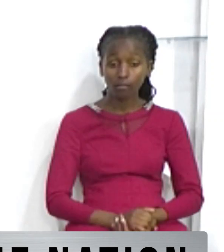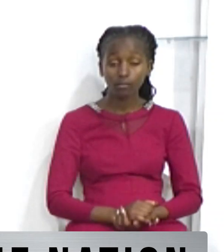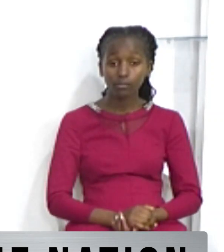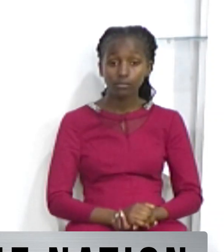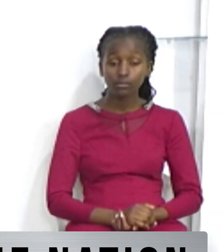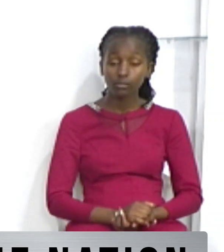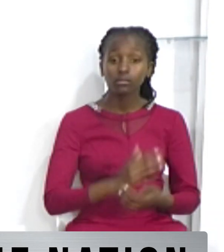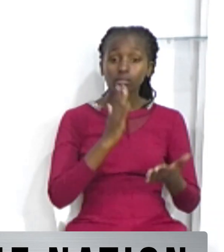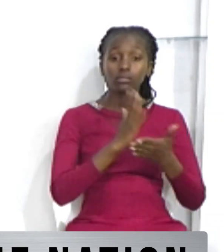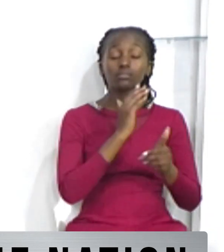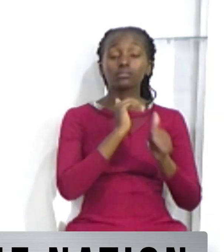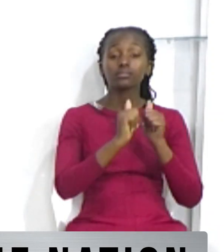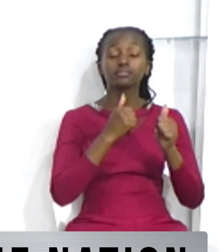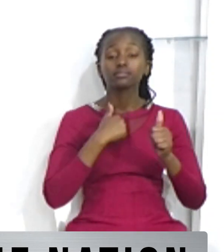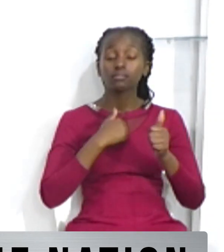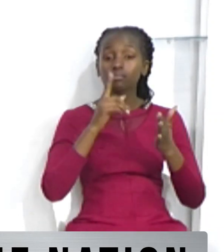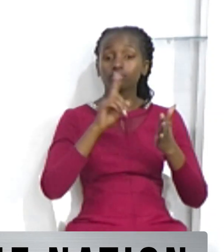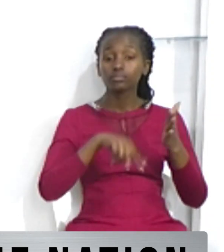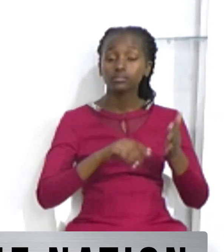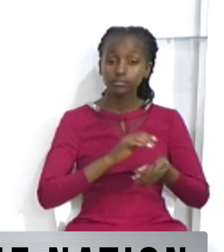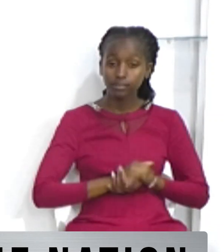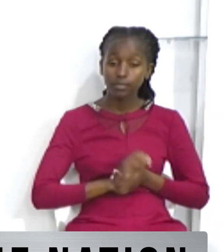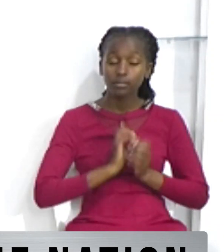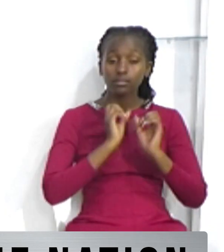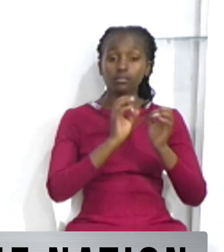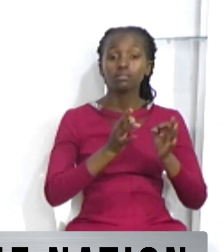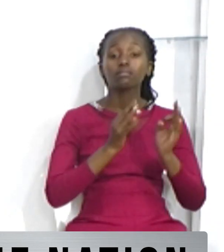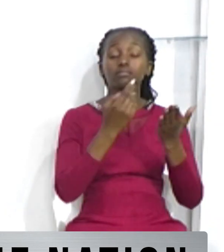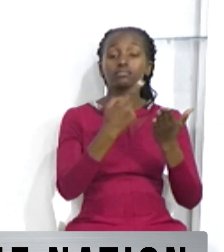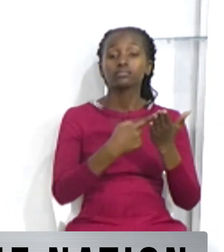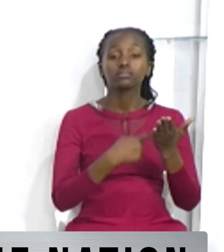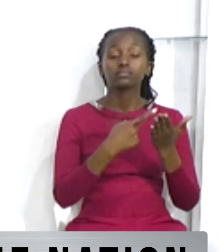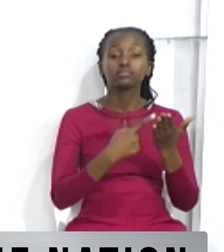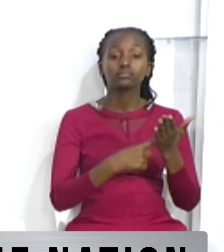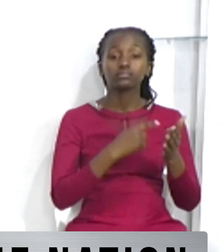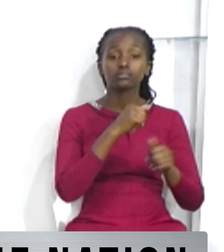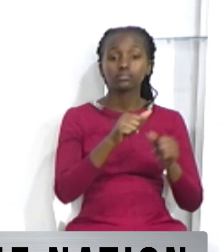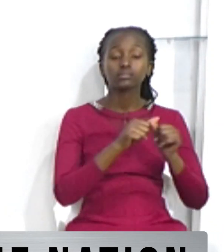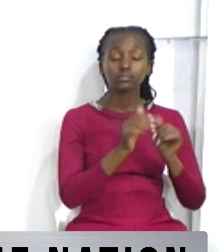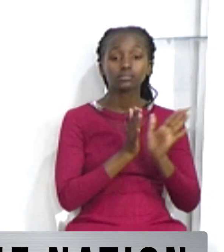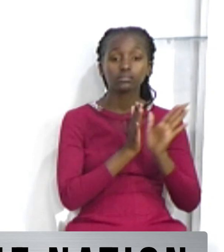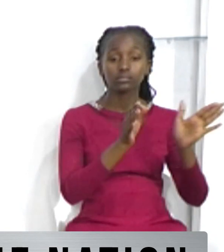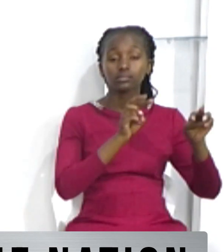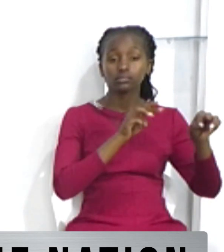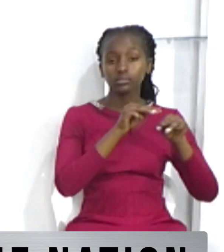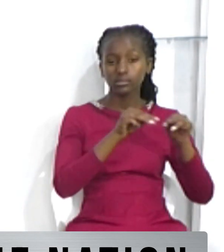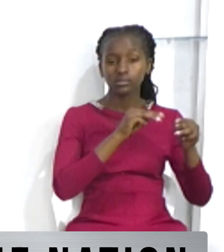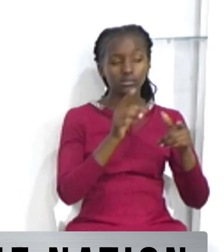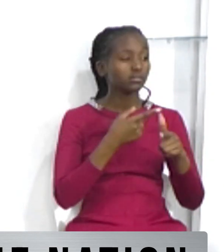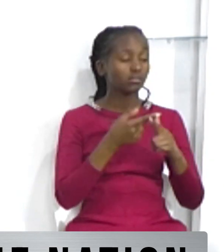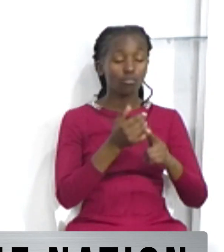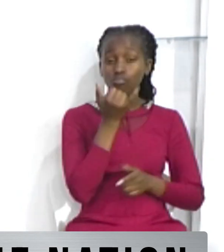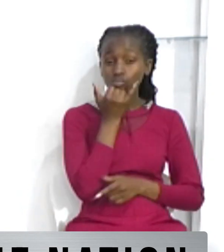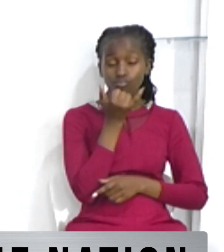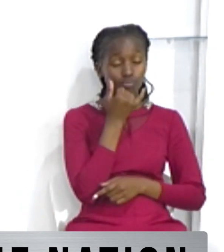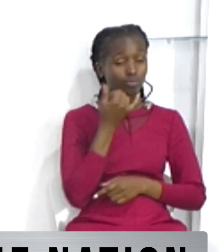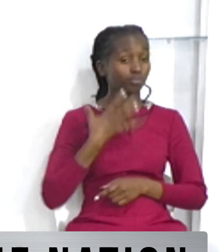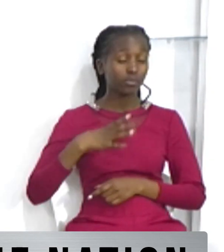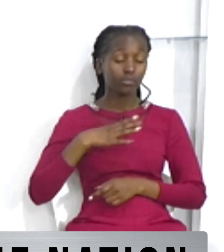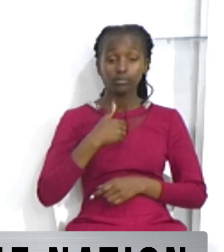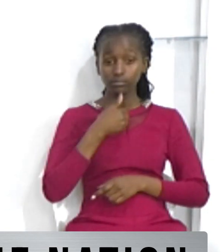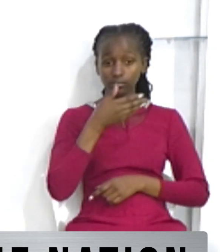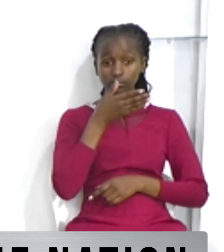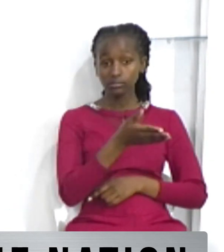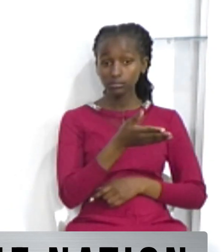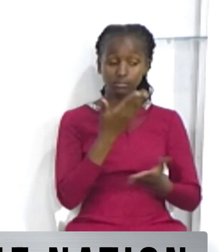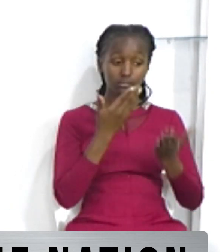in public management, we have the wrong people. There could be a few. It's a very sad